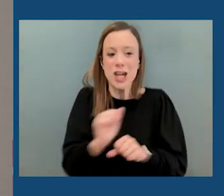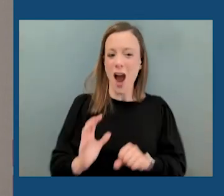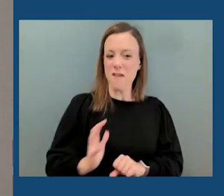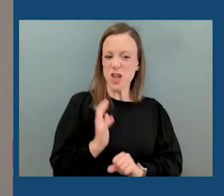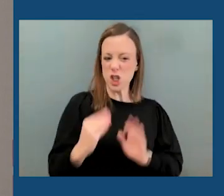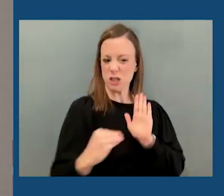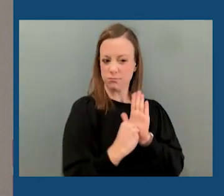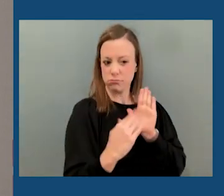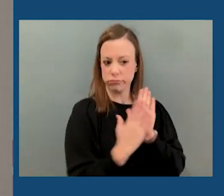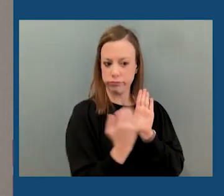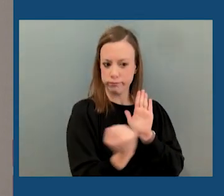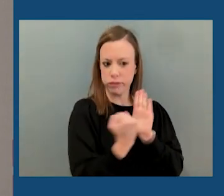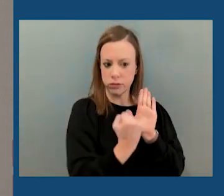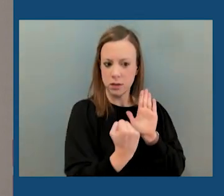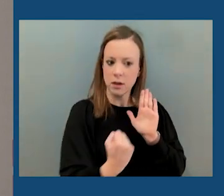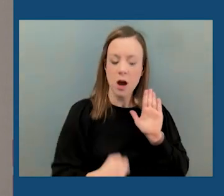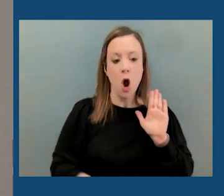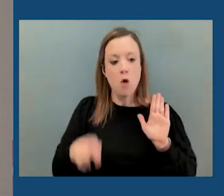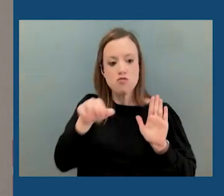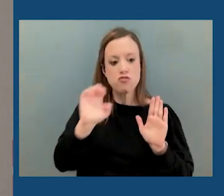actually